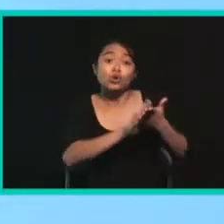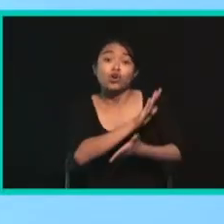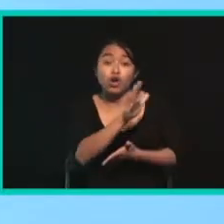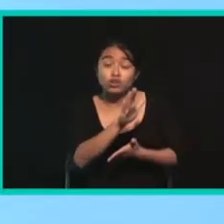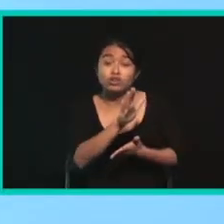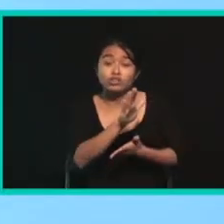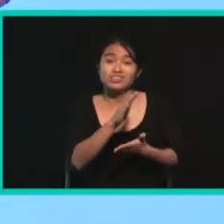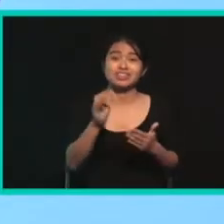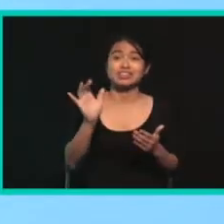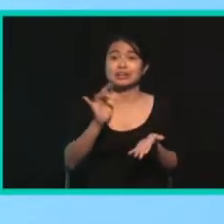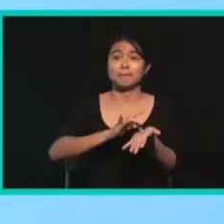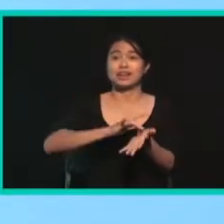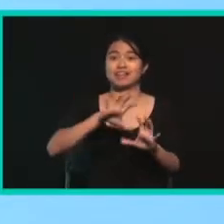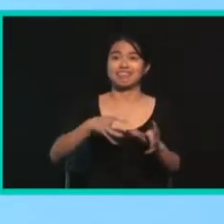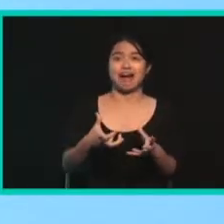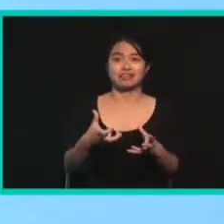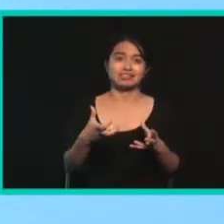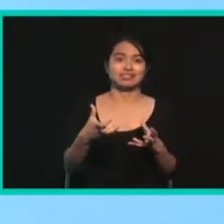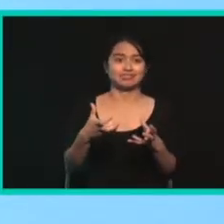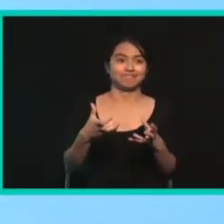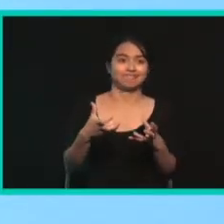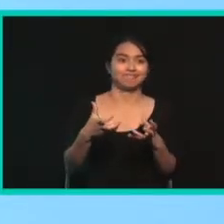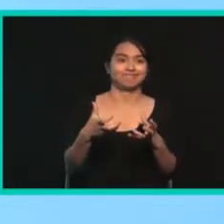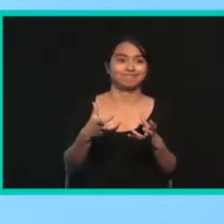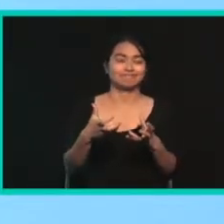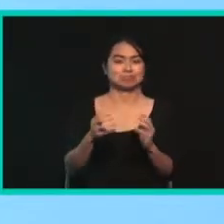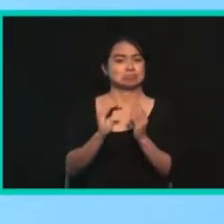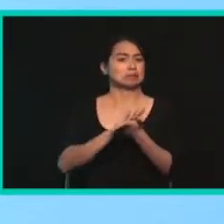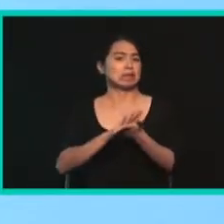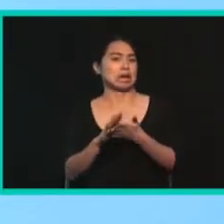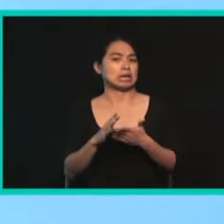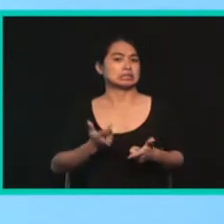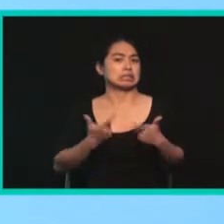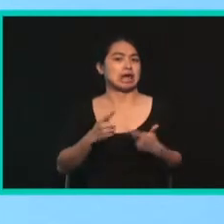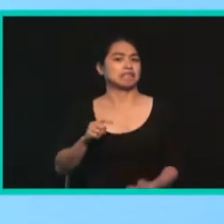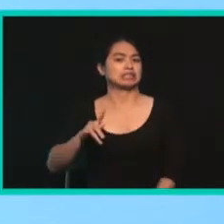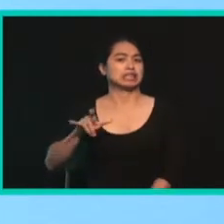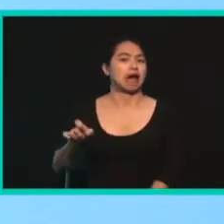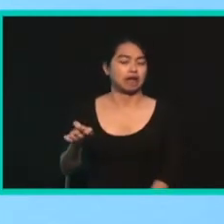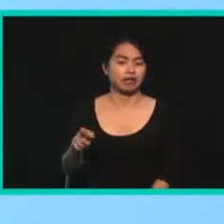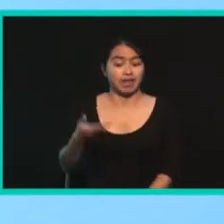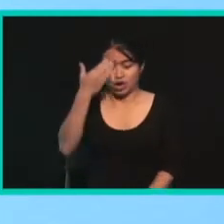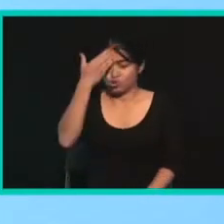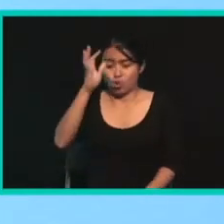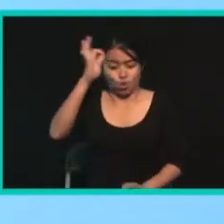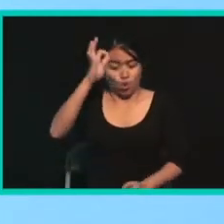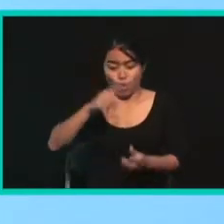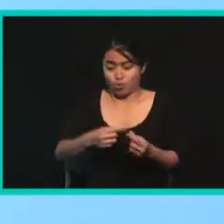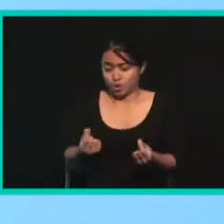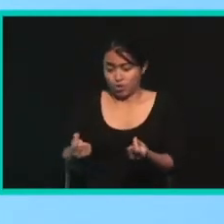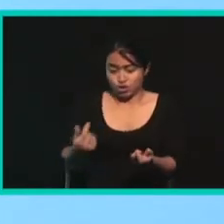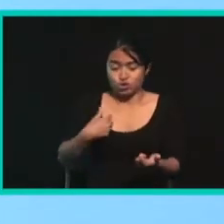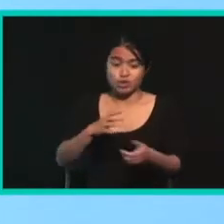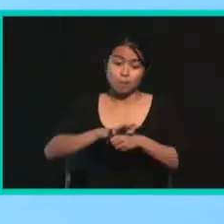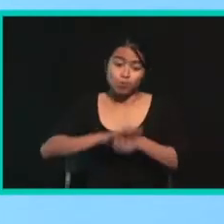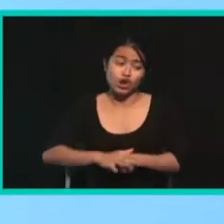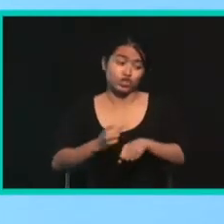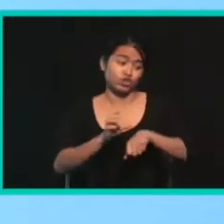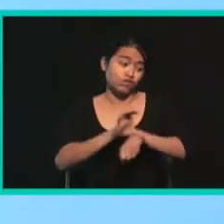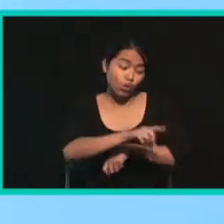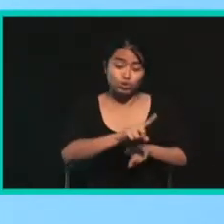a middle-class, decent lifestyle. And often at 18, they don't know what they want to do. So they're being pressured to go to college. They don't